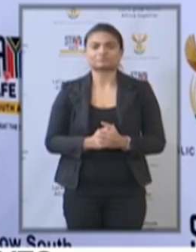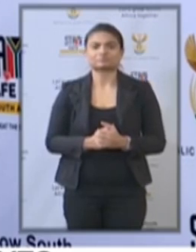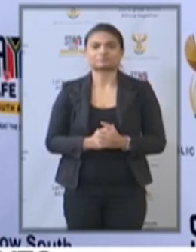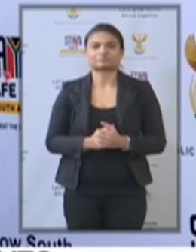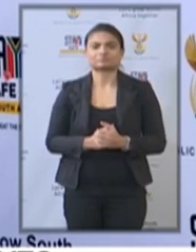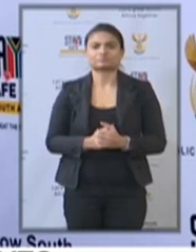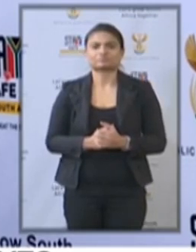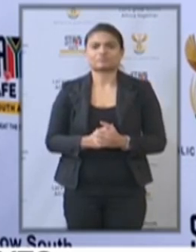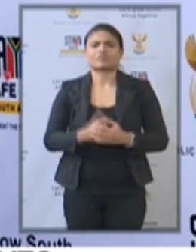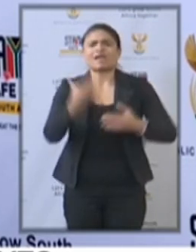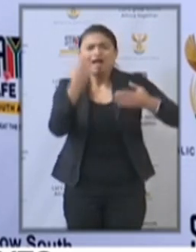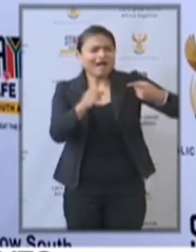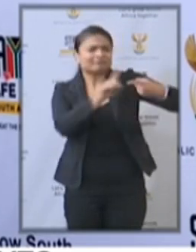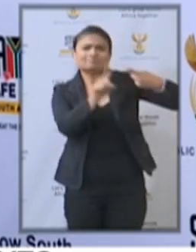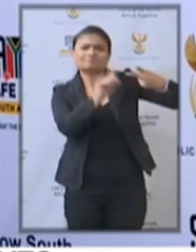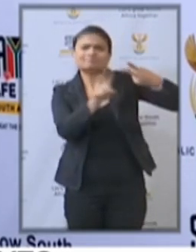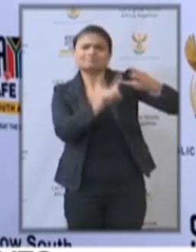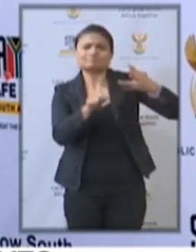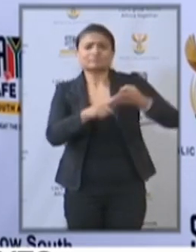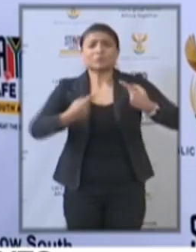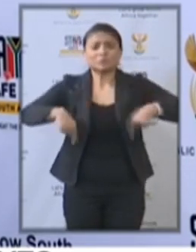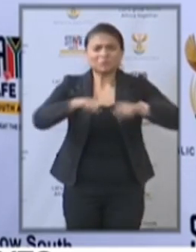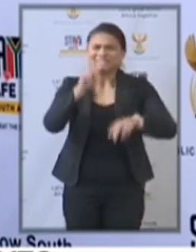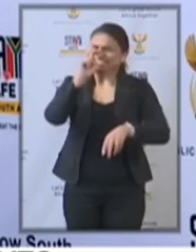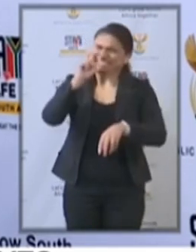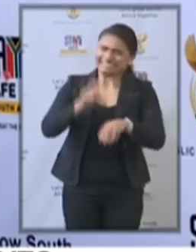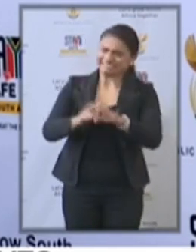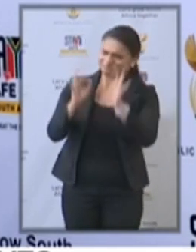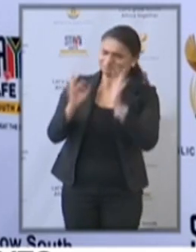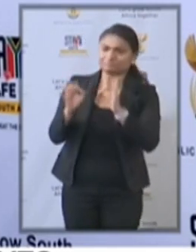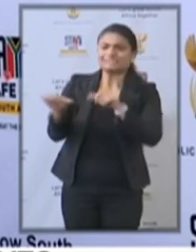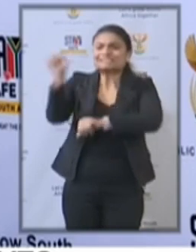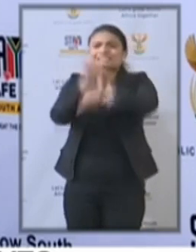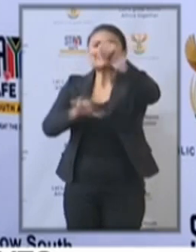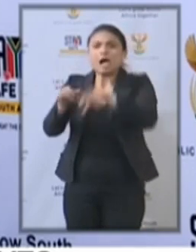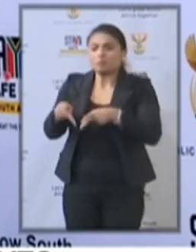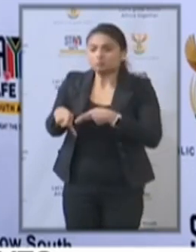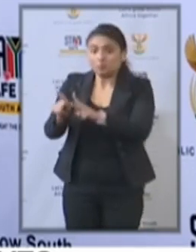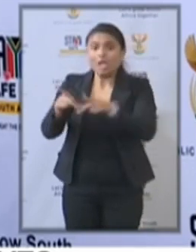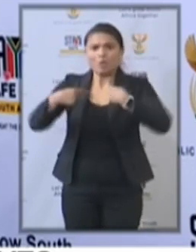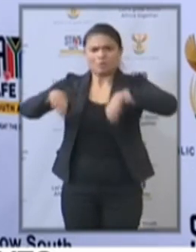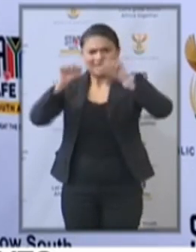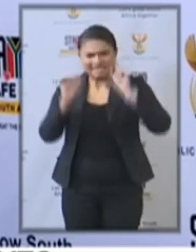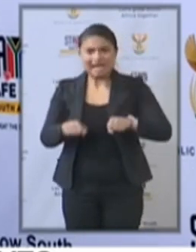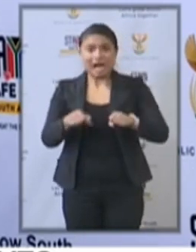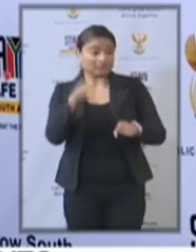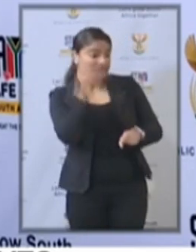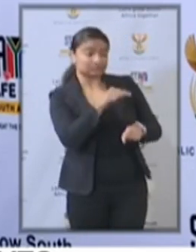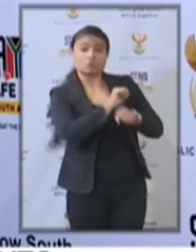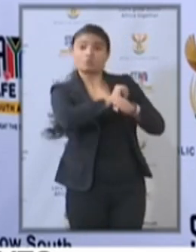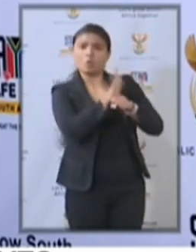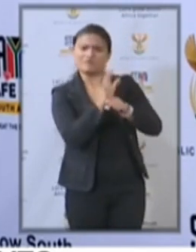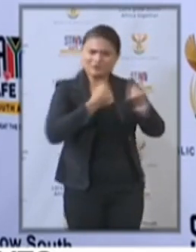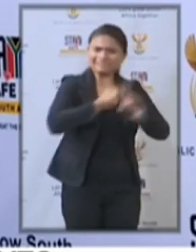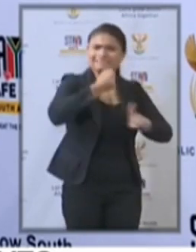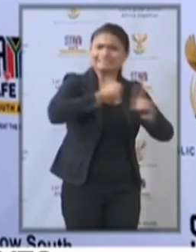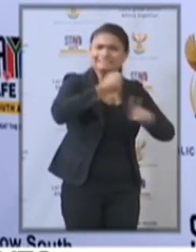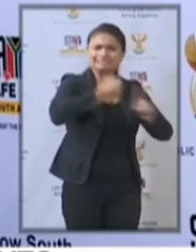multidisciplinary scientific effort to defeat the virus, combining